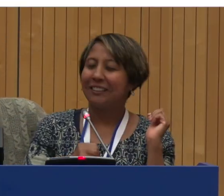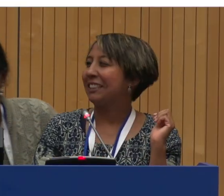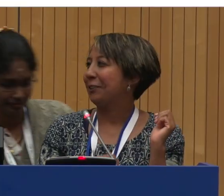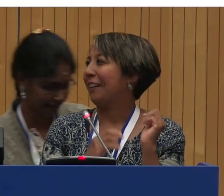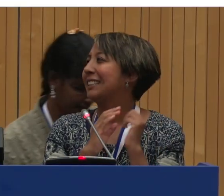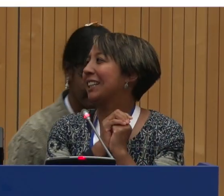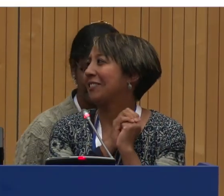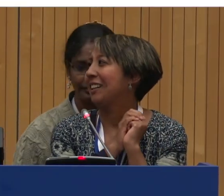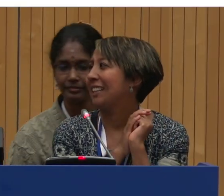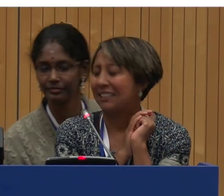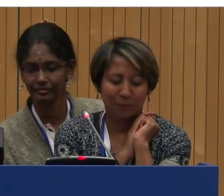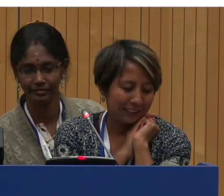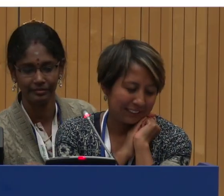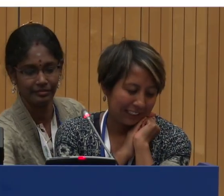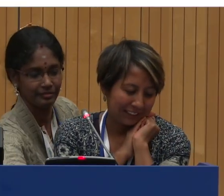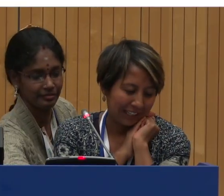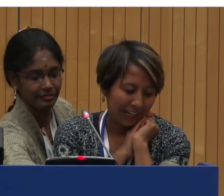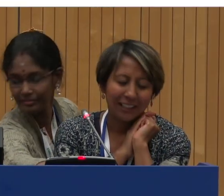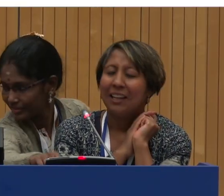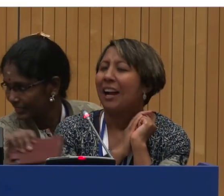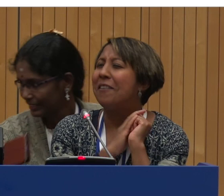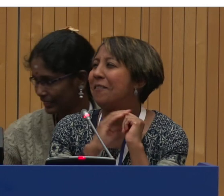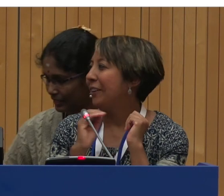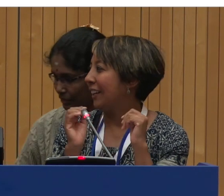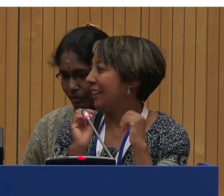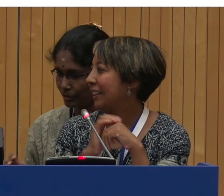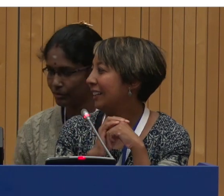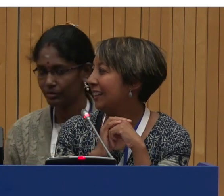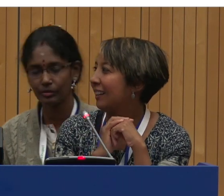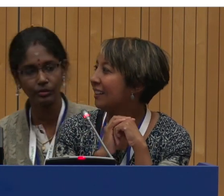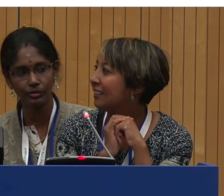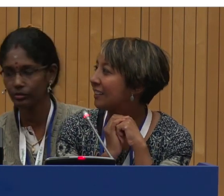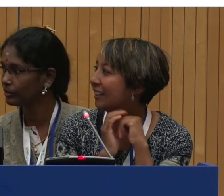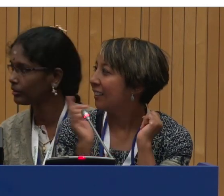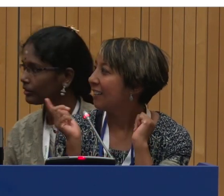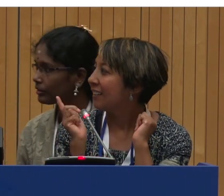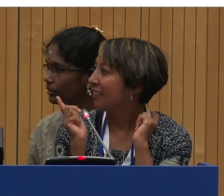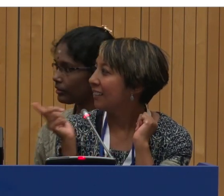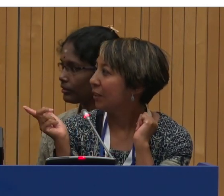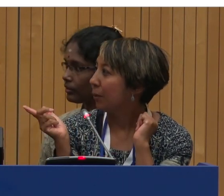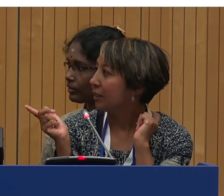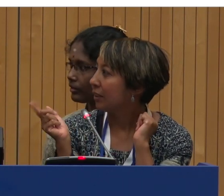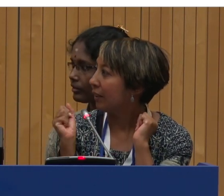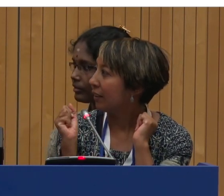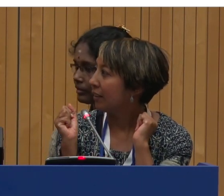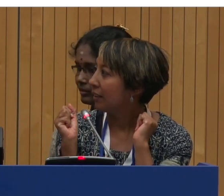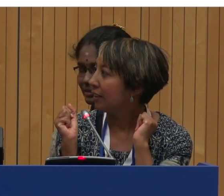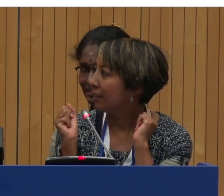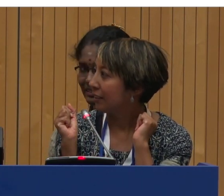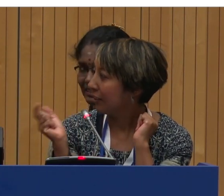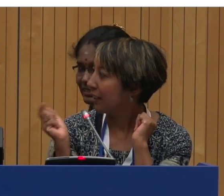Thank you, Rajeshwaran. That is such a fantastic presentation. I really, sorry? No, not